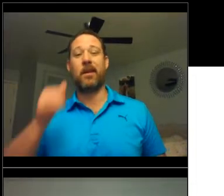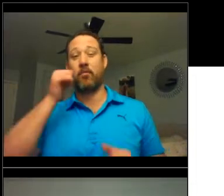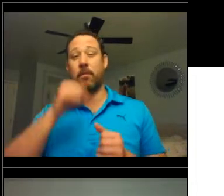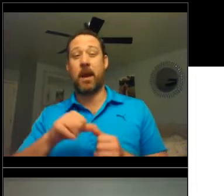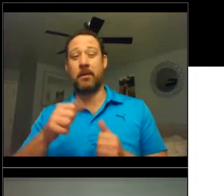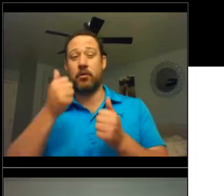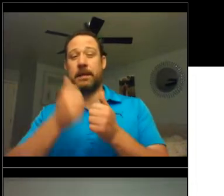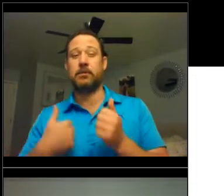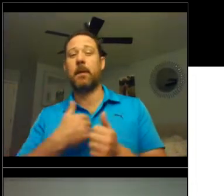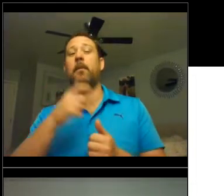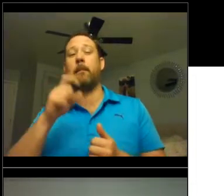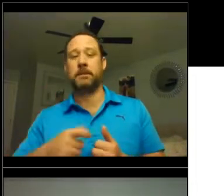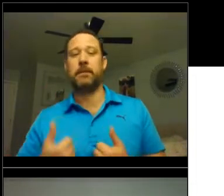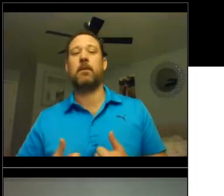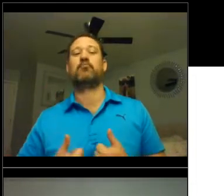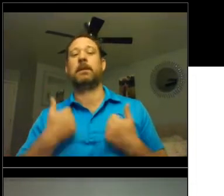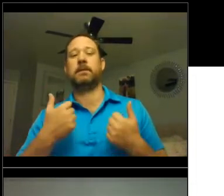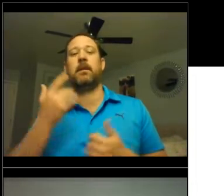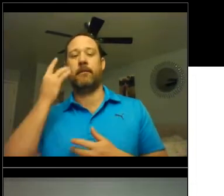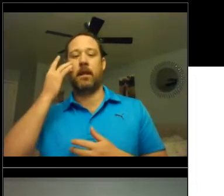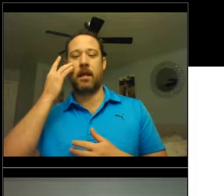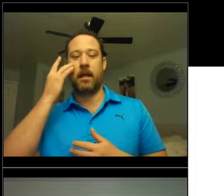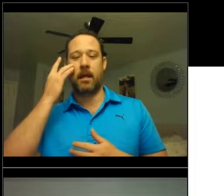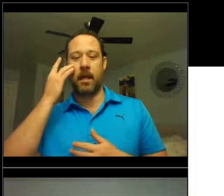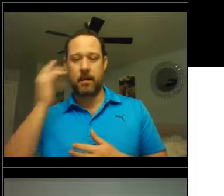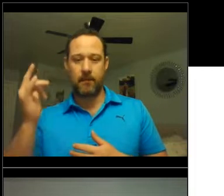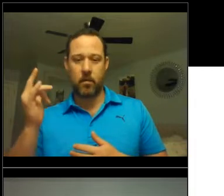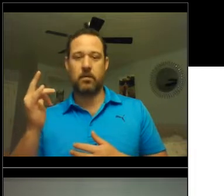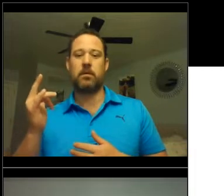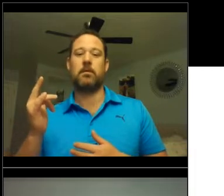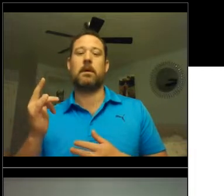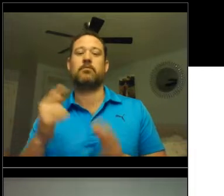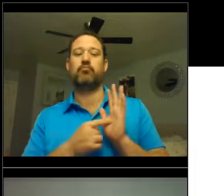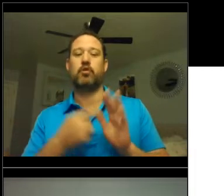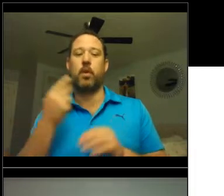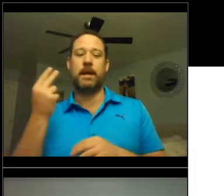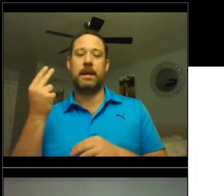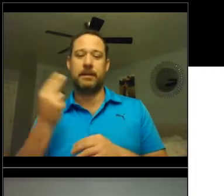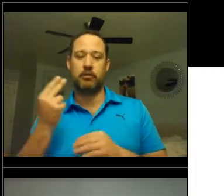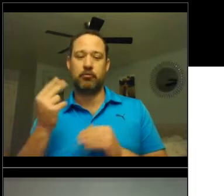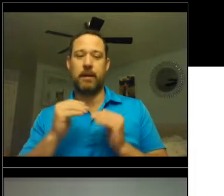be a resident of California and clearly demonstrate a history of